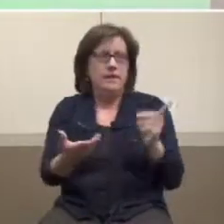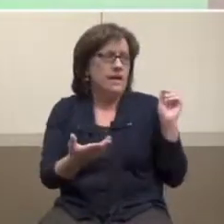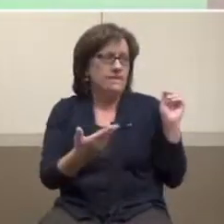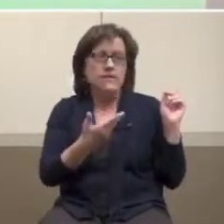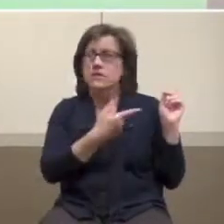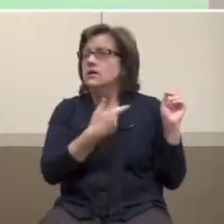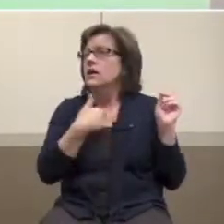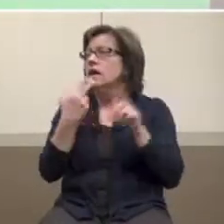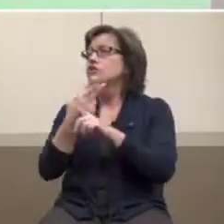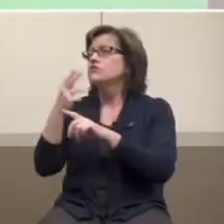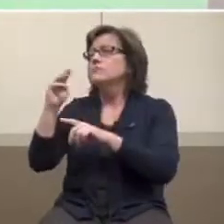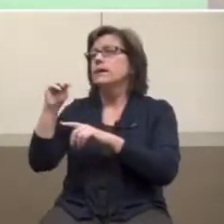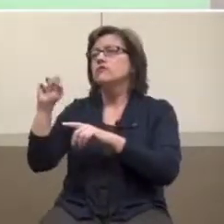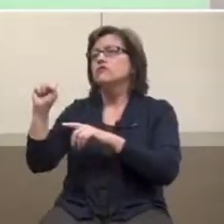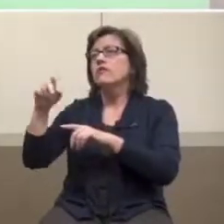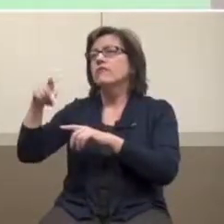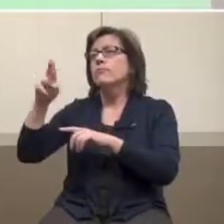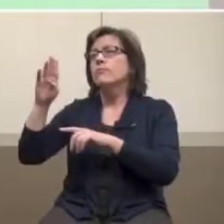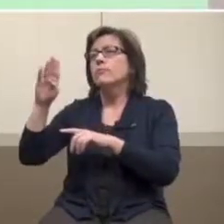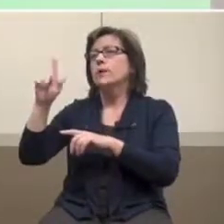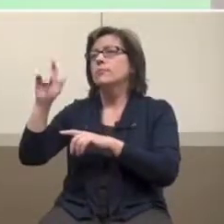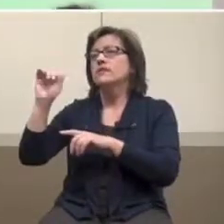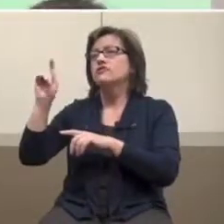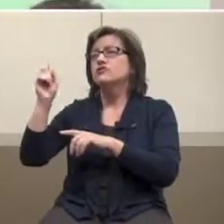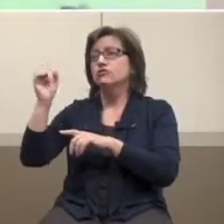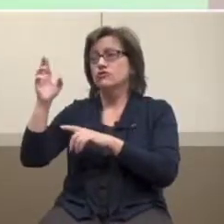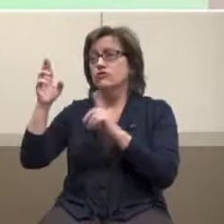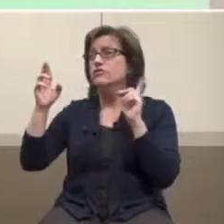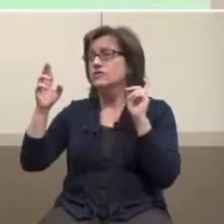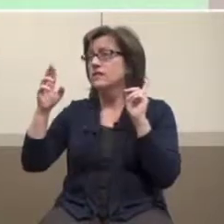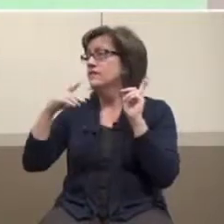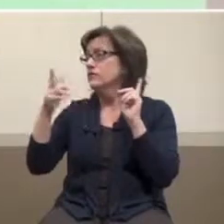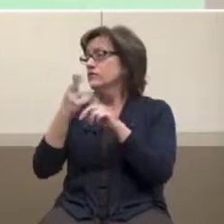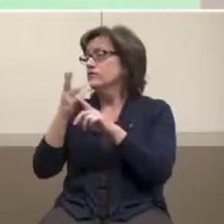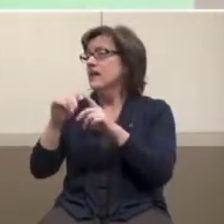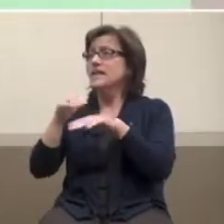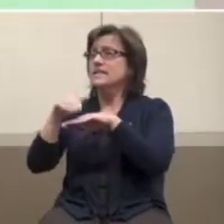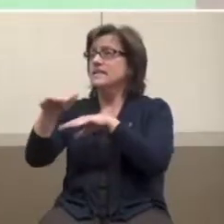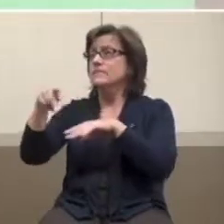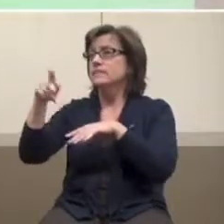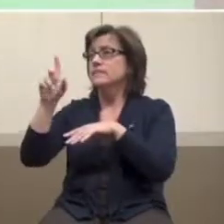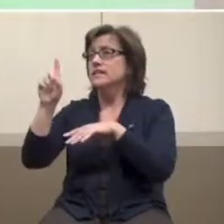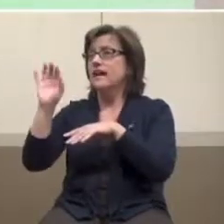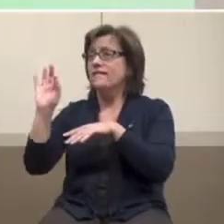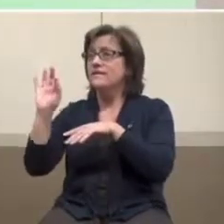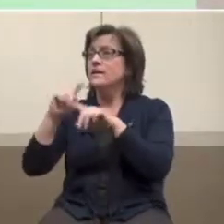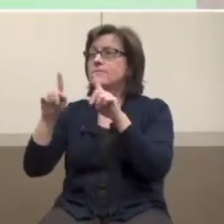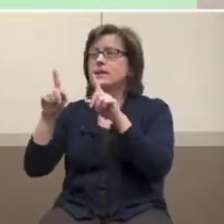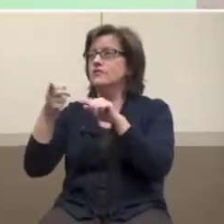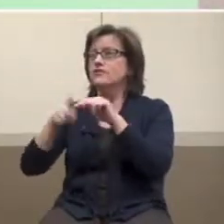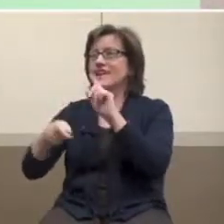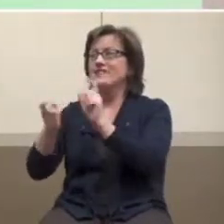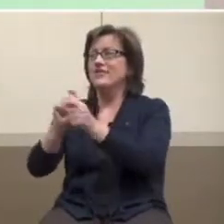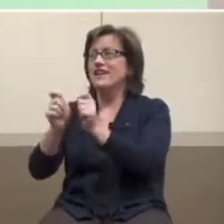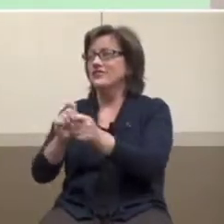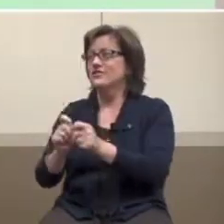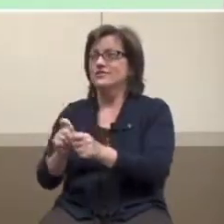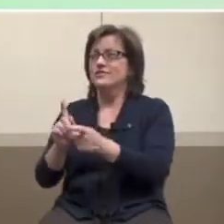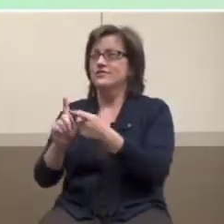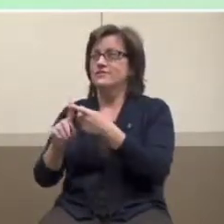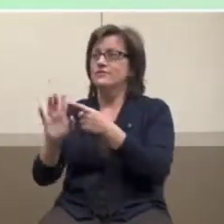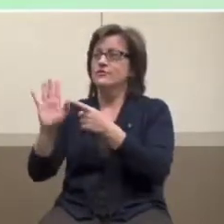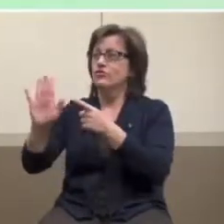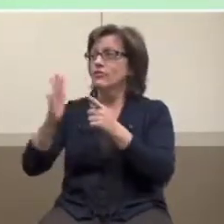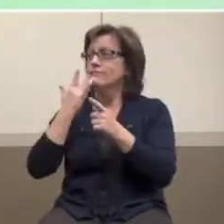Microsoft Publisher, so if anybody uses that, I could send it PDF, but then you can't change it to how you could use it. But if you